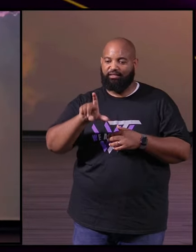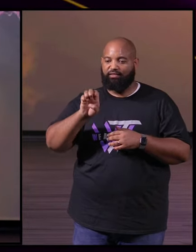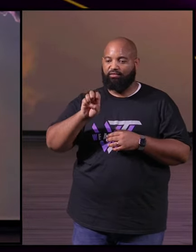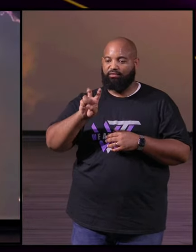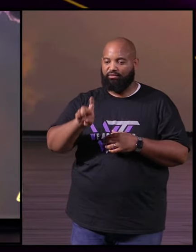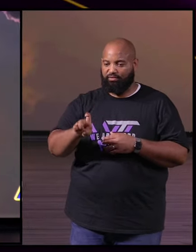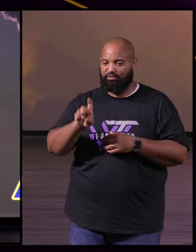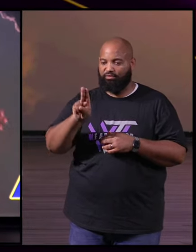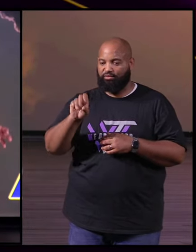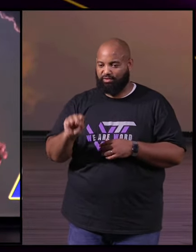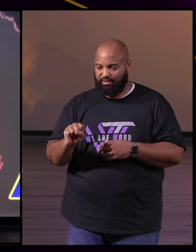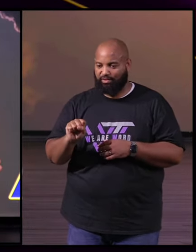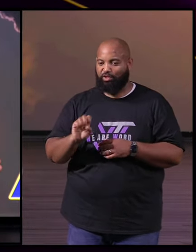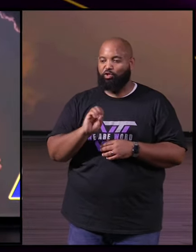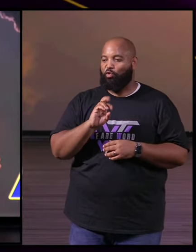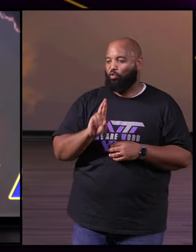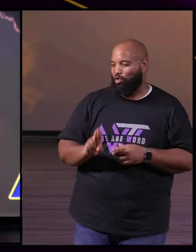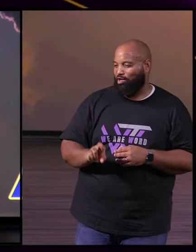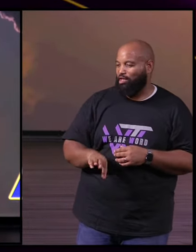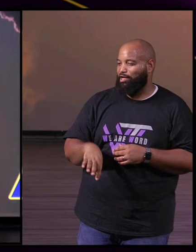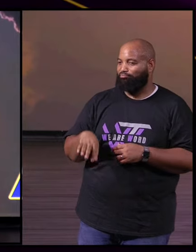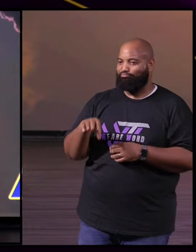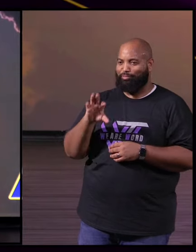and a Beamer in the Nile.